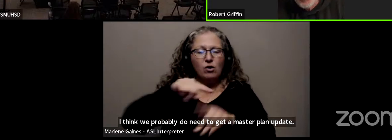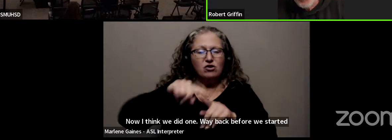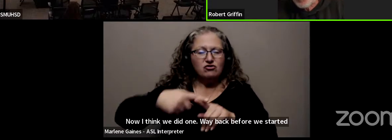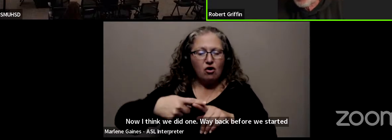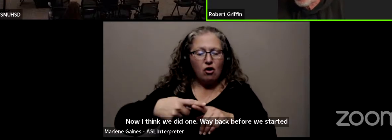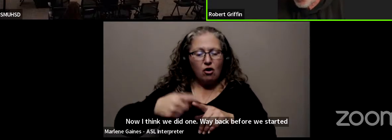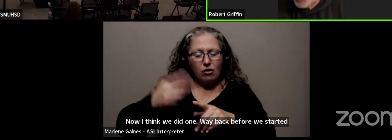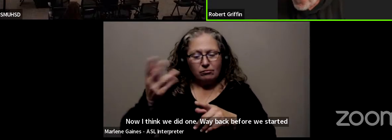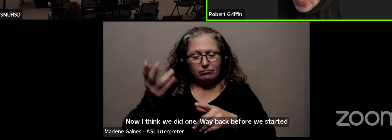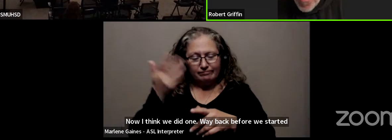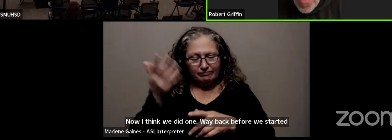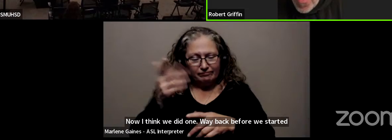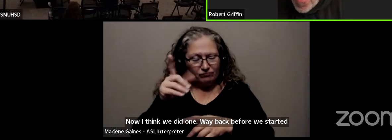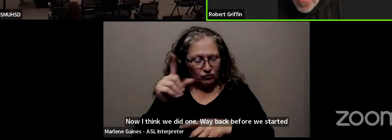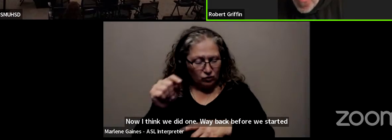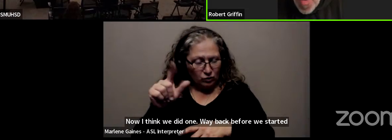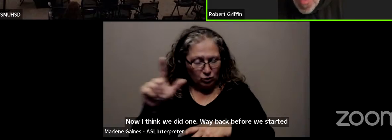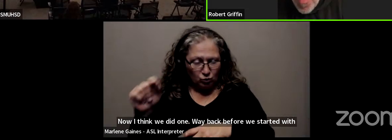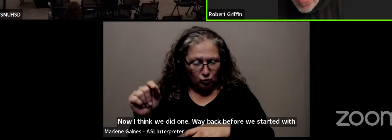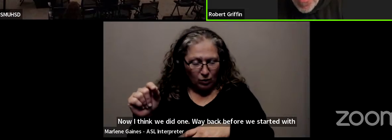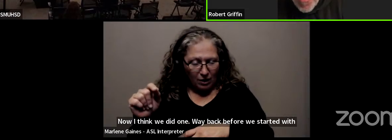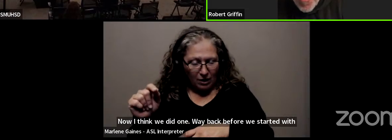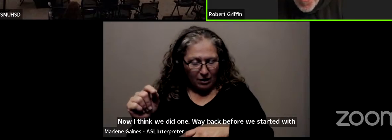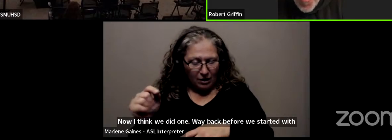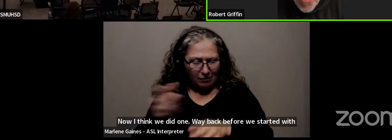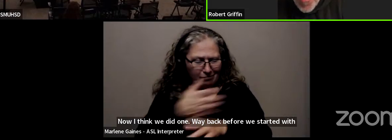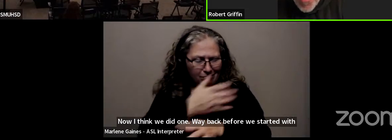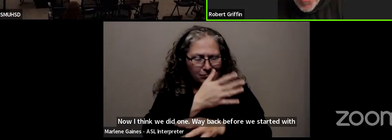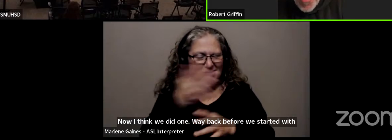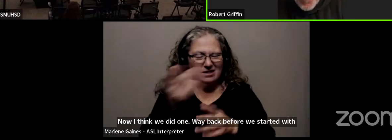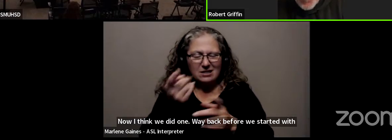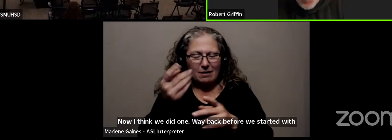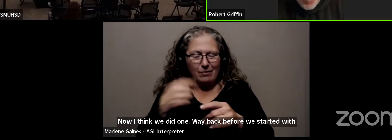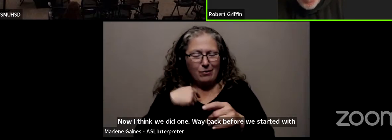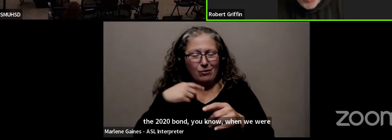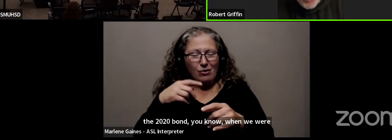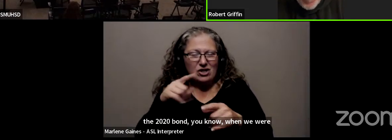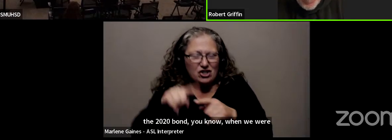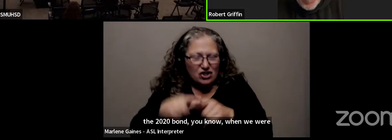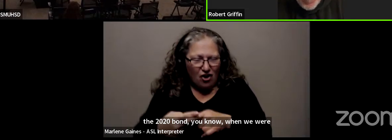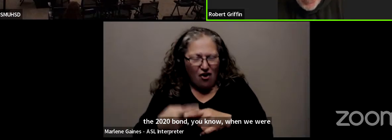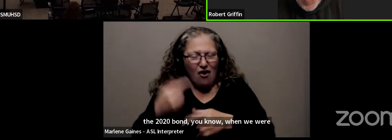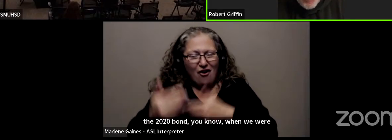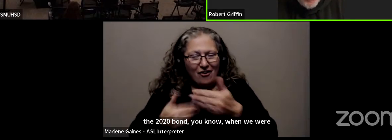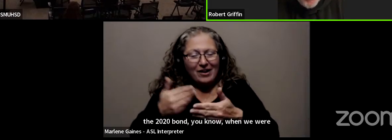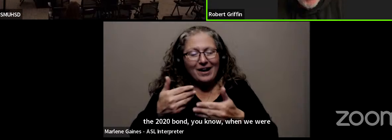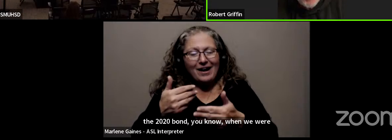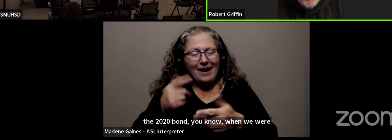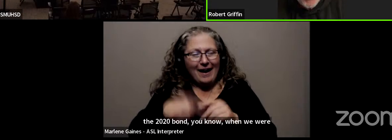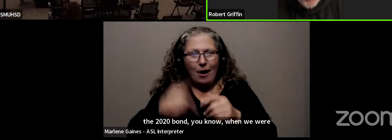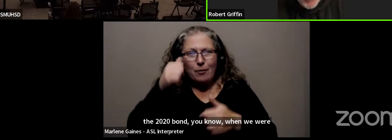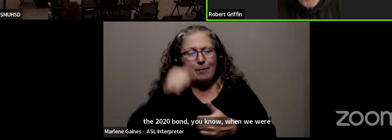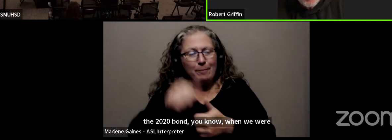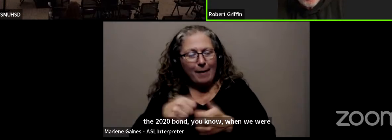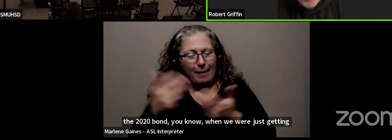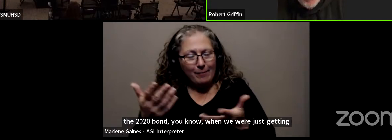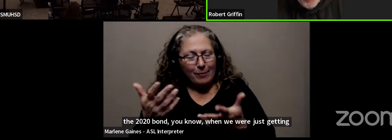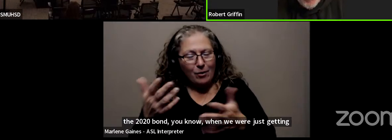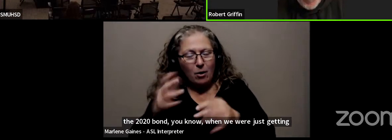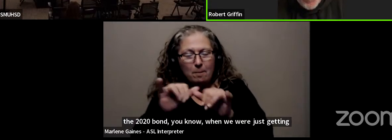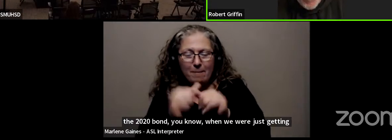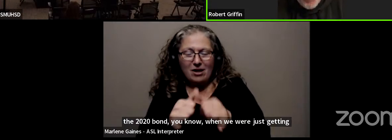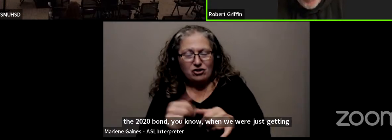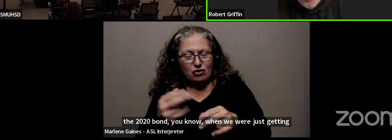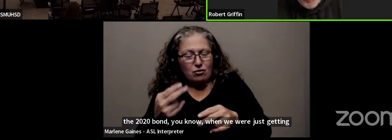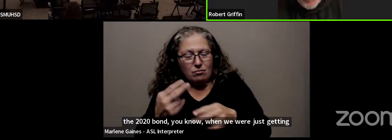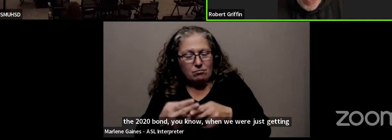the 2020 bond, you know, when we were just getting started, and I can't even remember the measure,